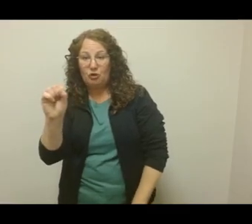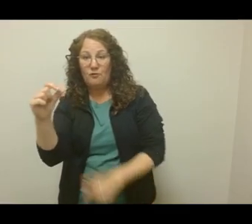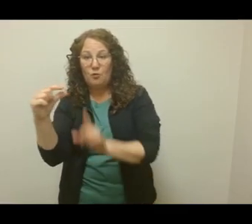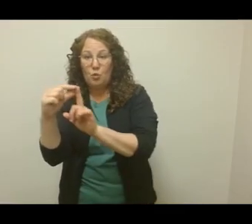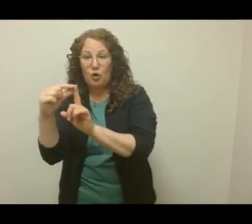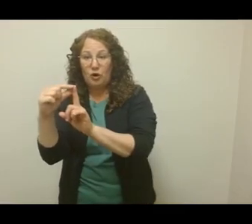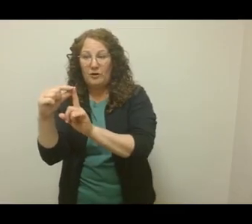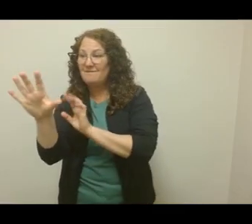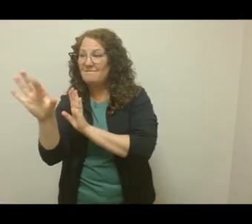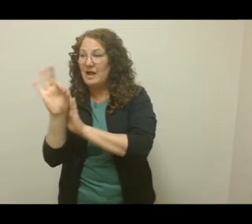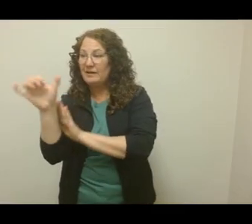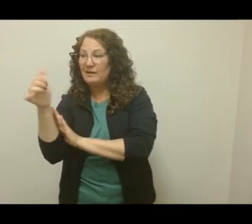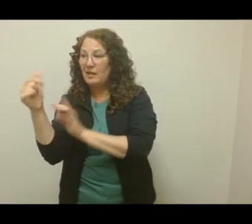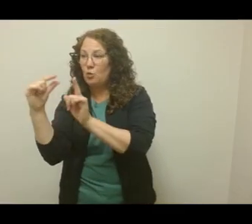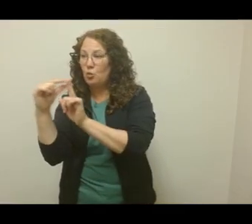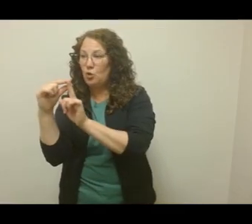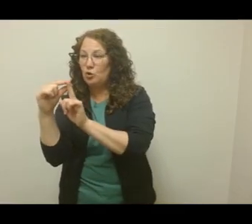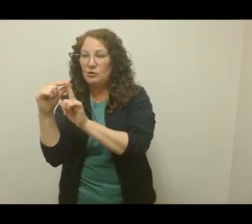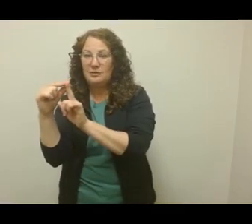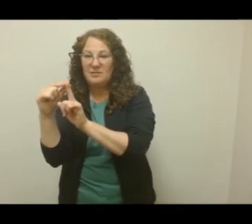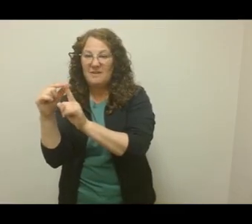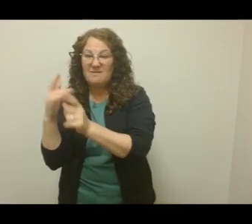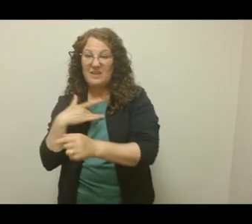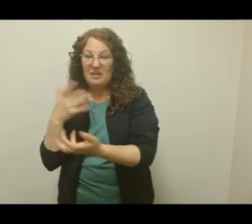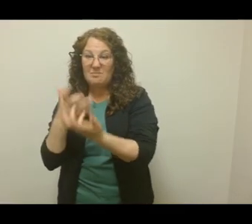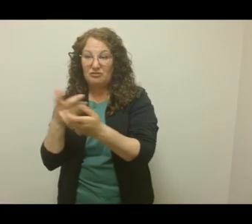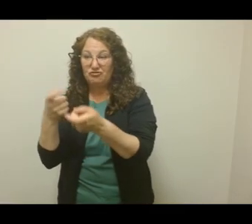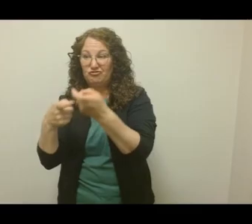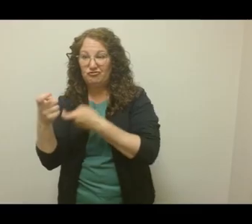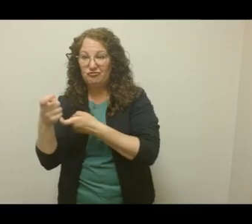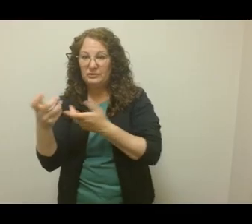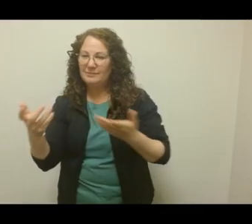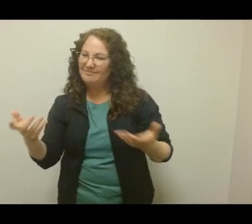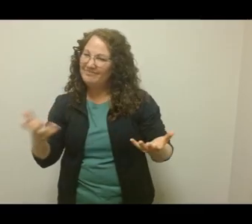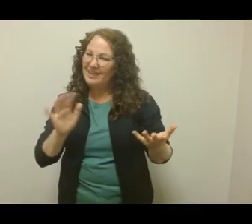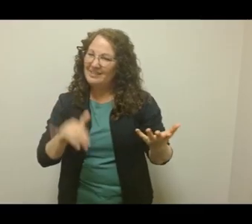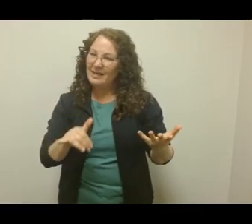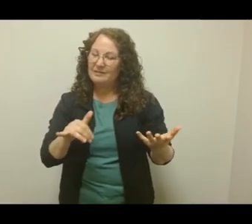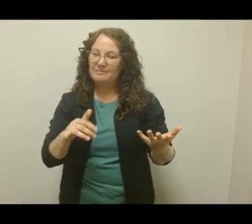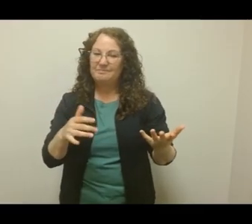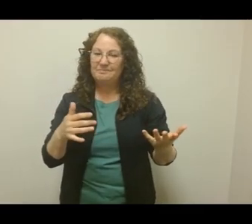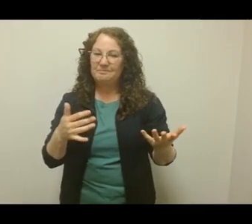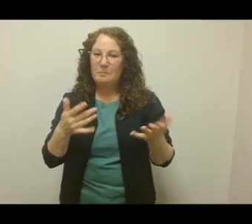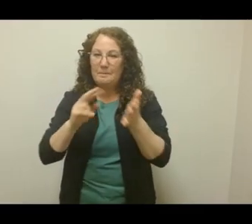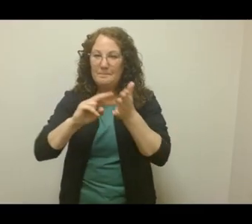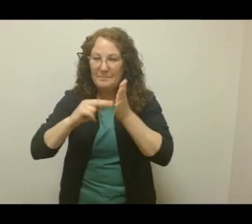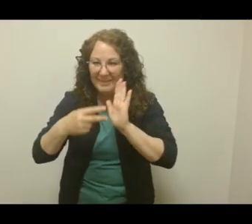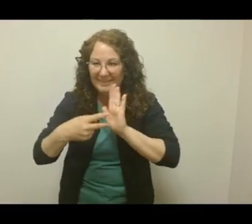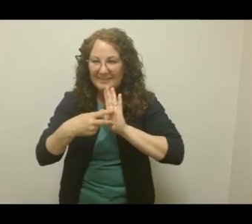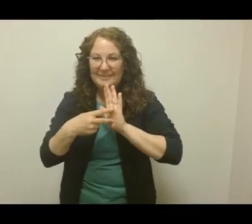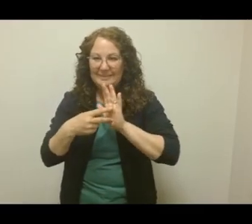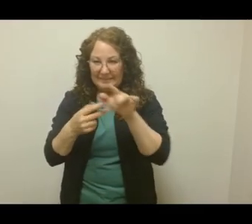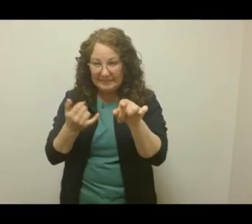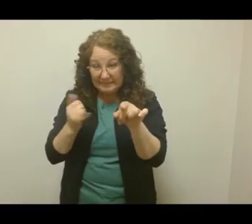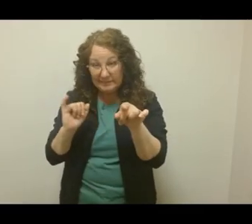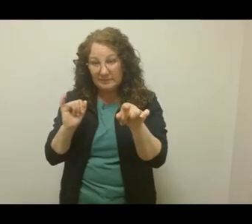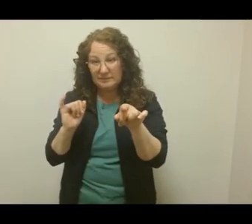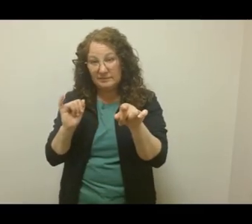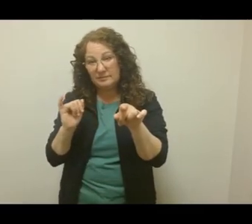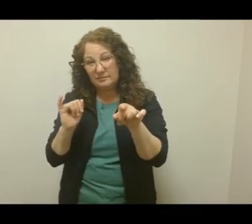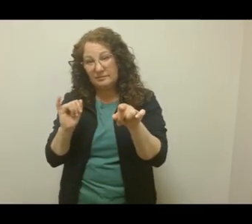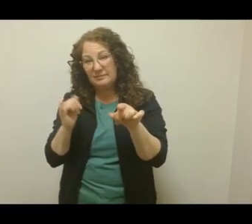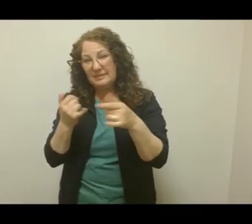synonym that they think fits. This paraphrase, the meaning for the most part is still